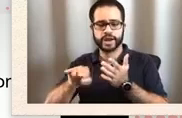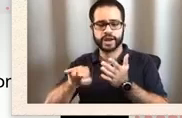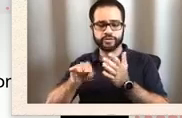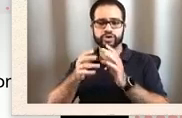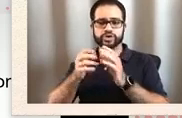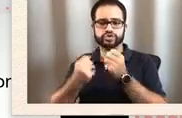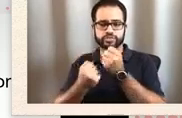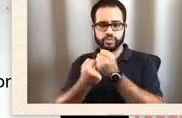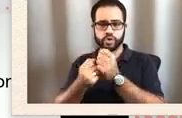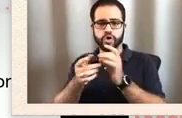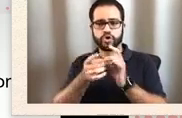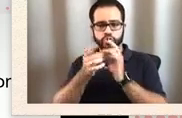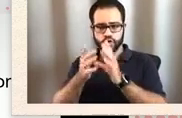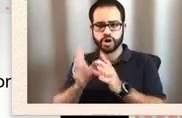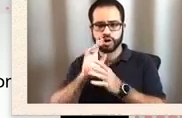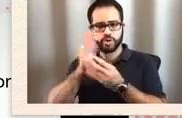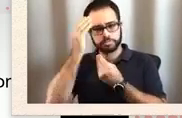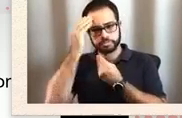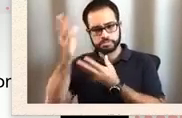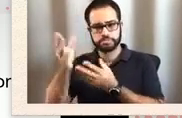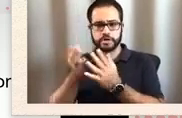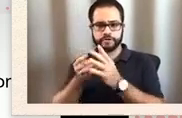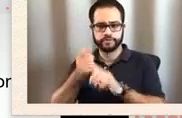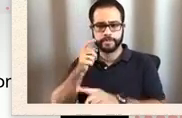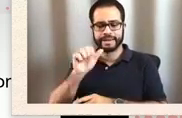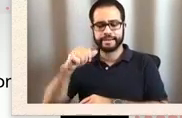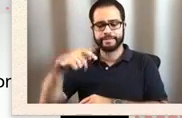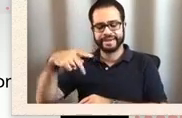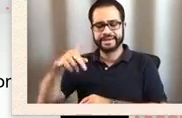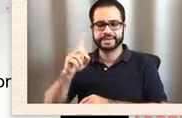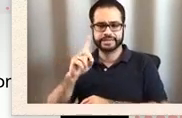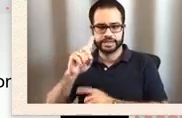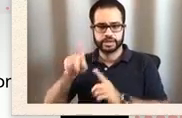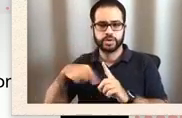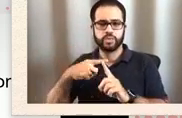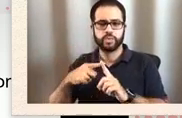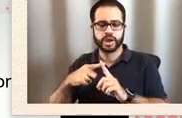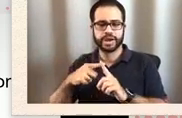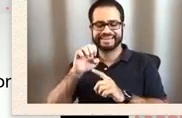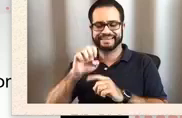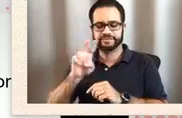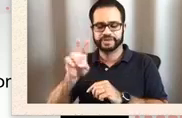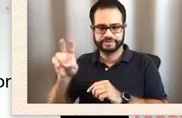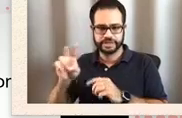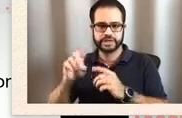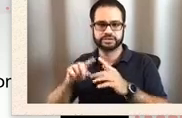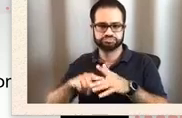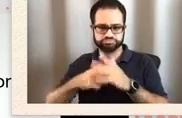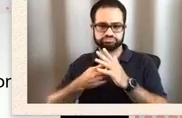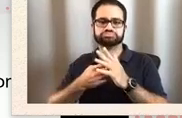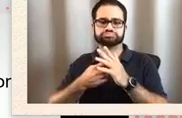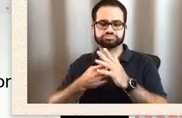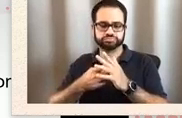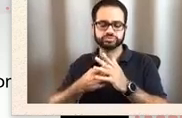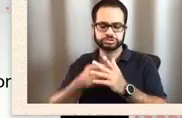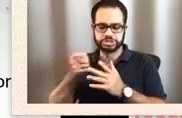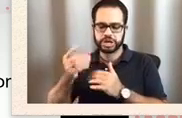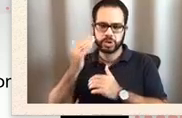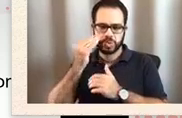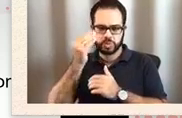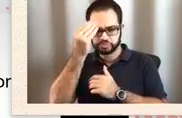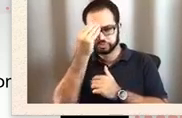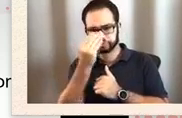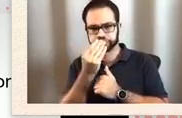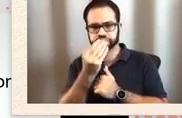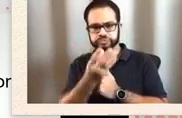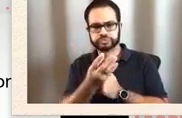be notified by APD when the EVV implementation is beginning. So they'll be able to let you know